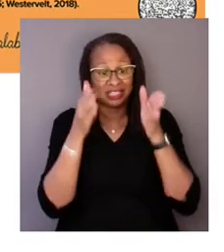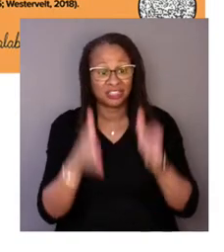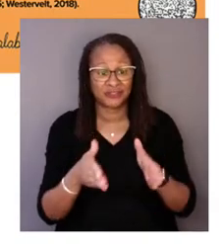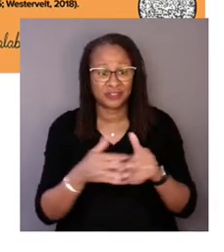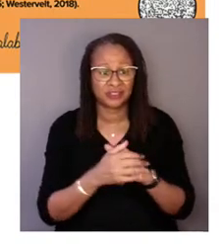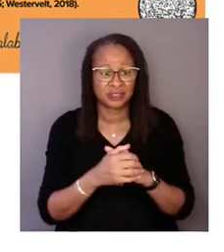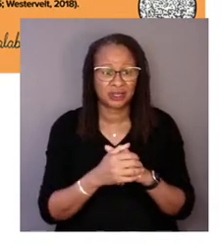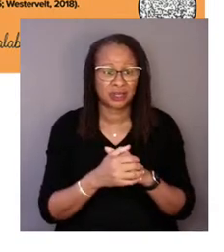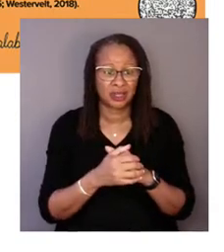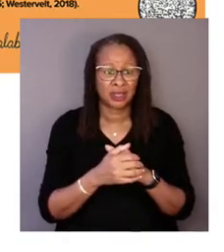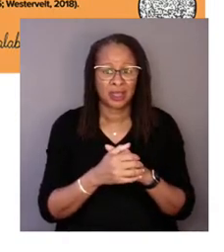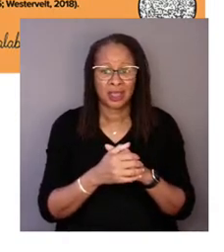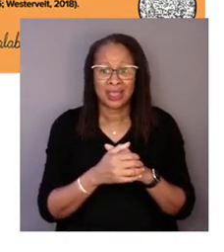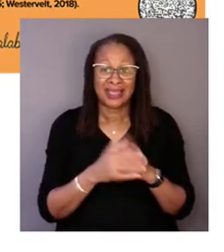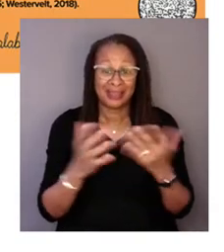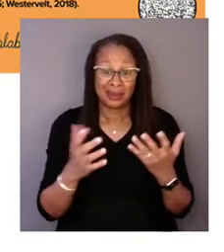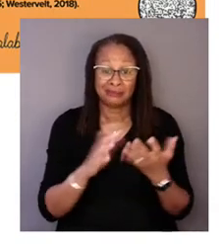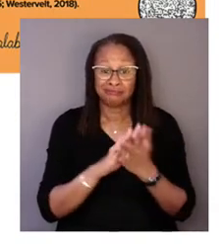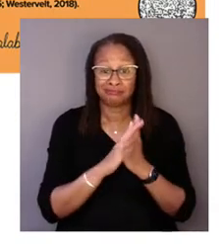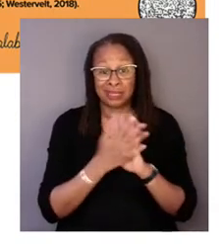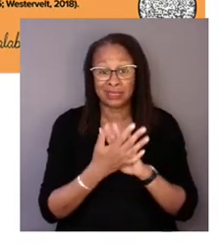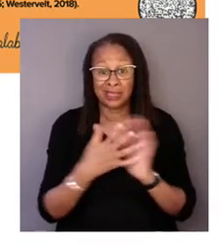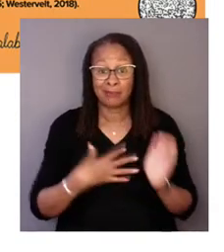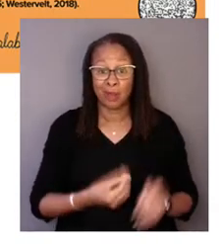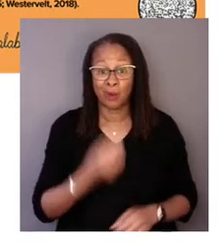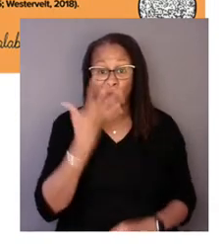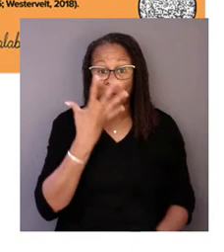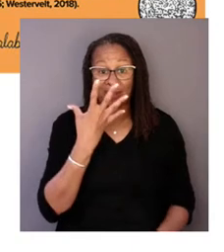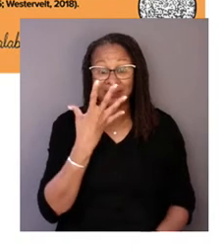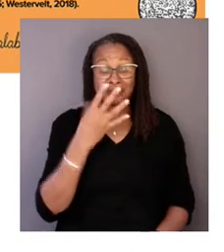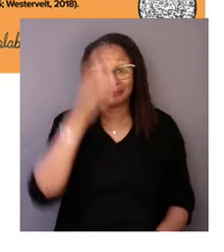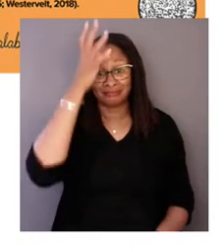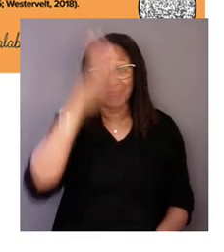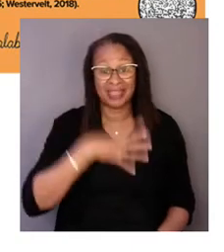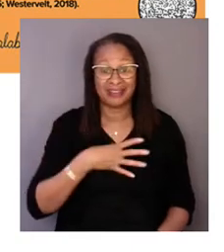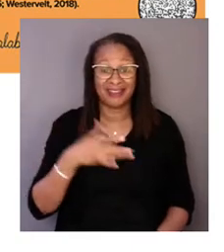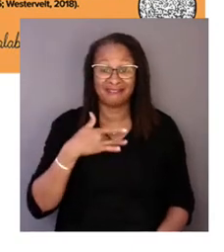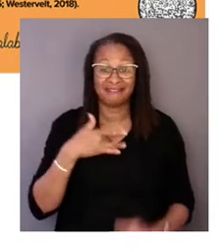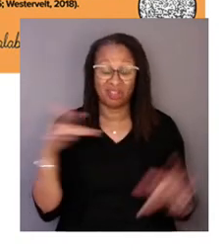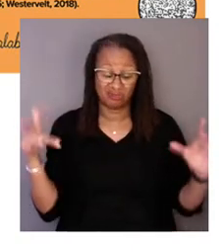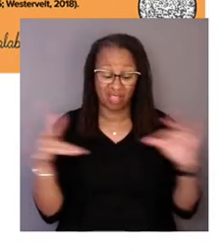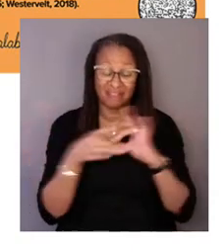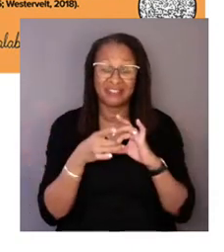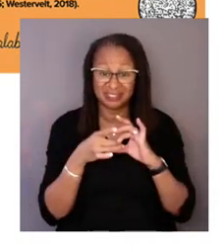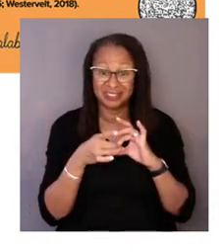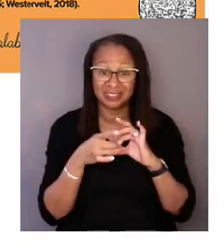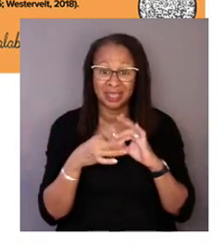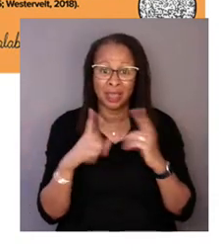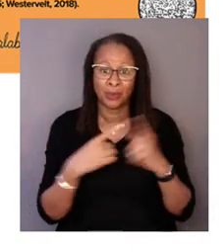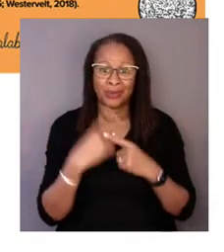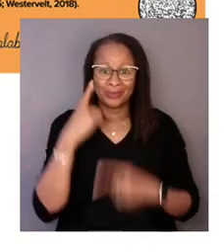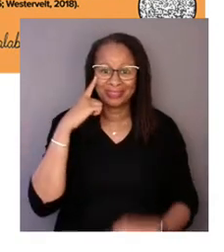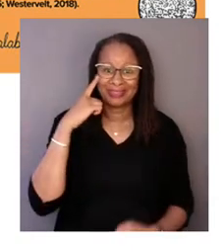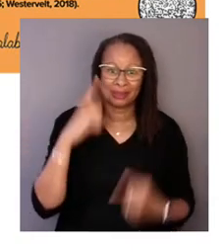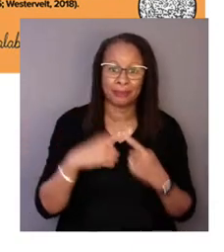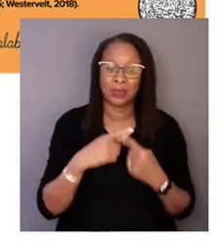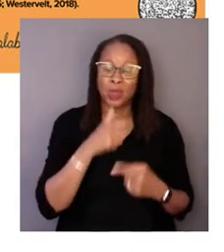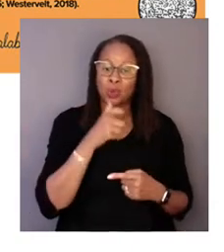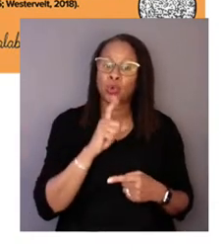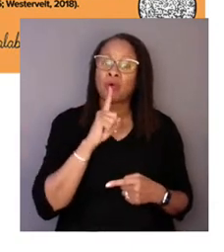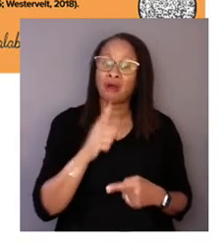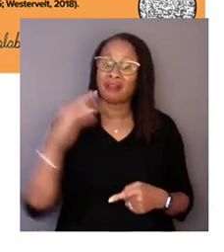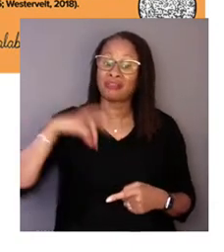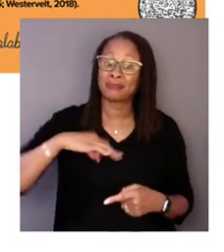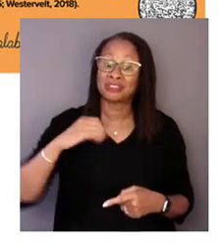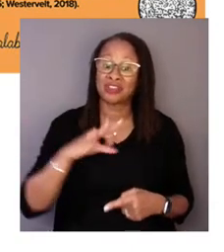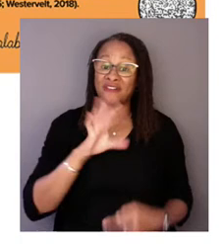a white man. That also felt really relevant when we think about who are the beneficiaries of the fossil